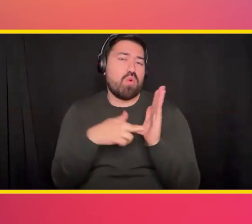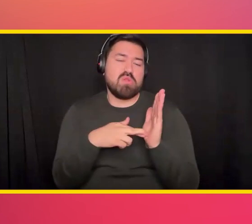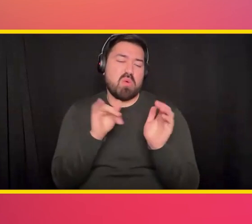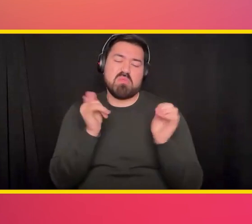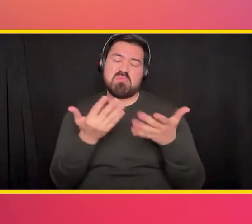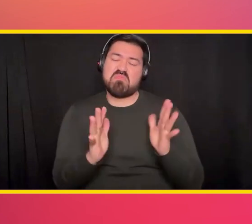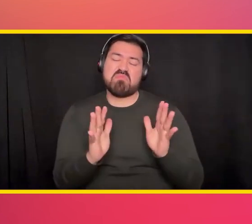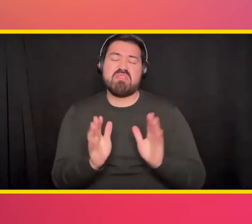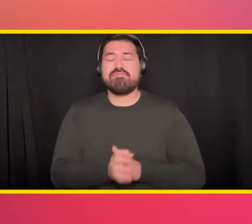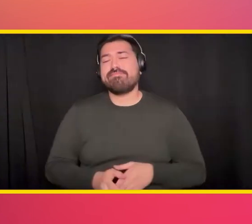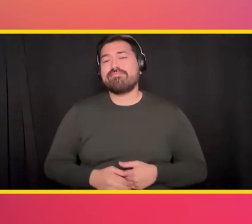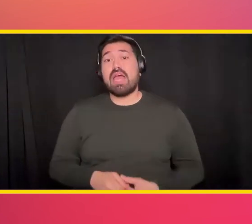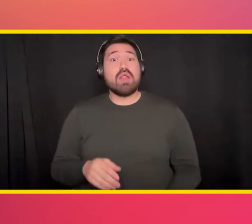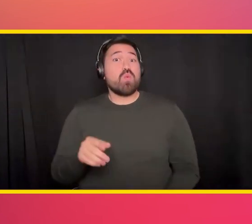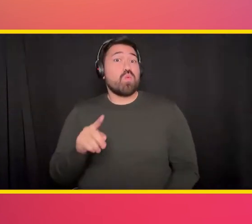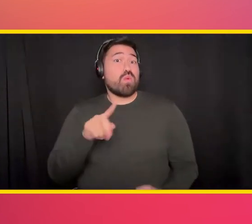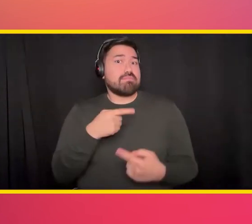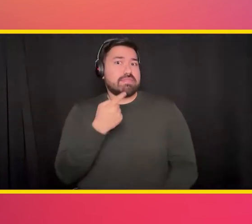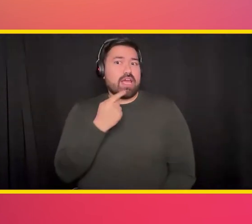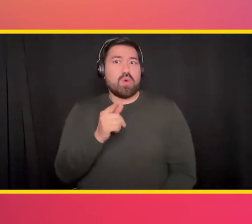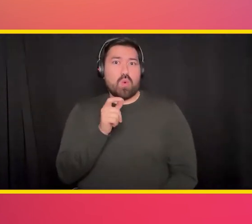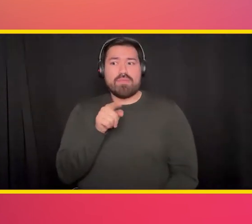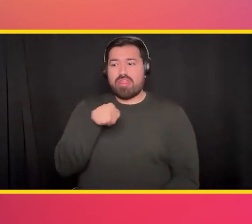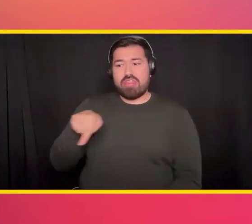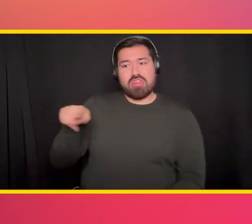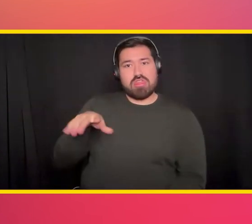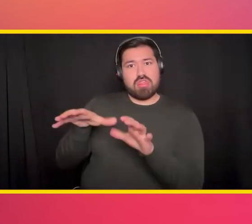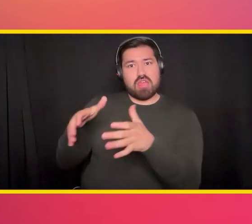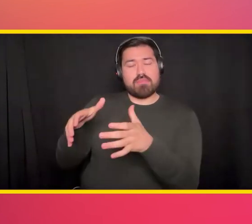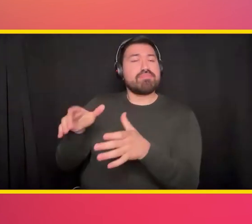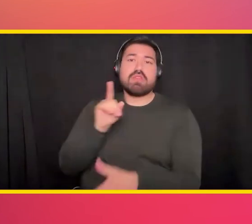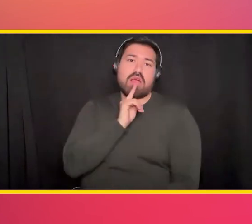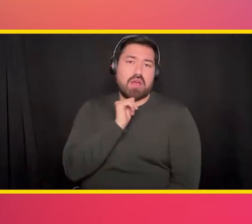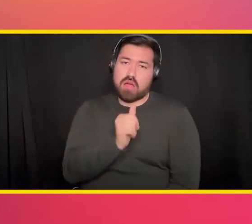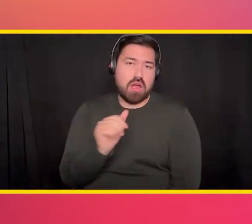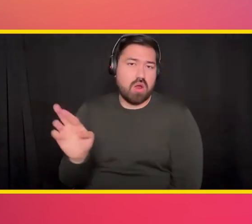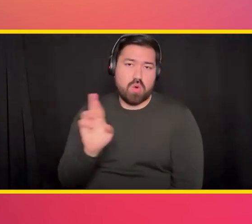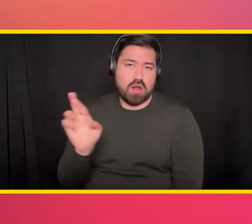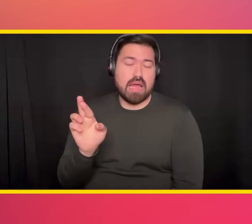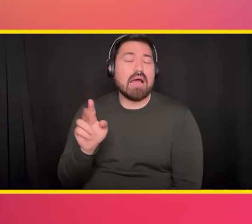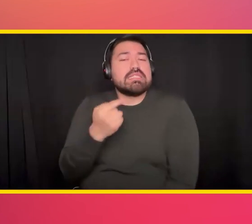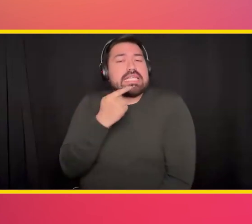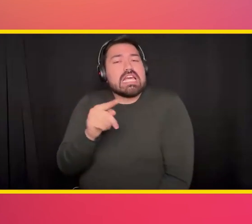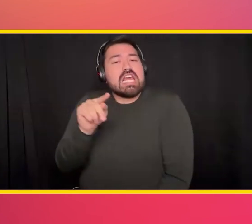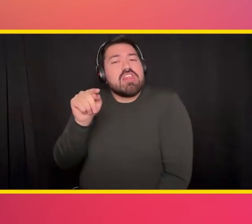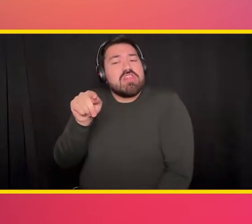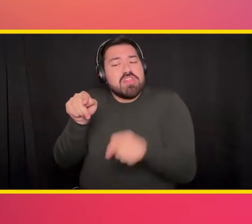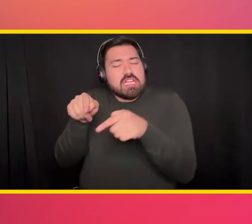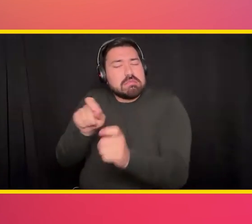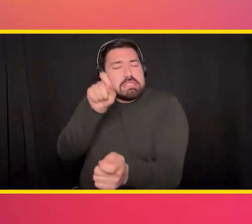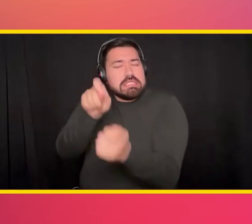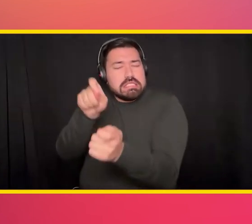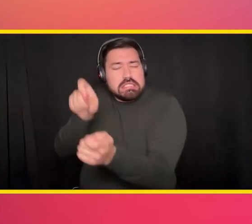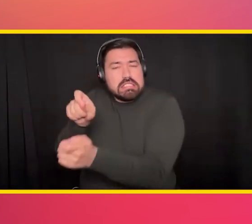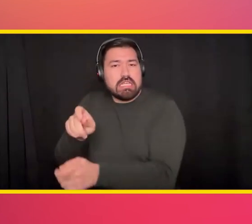So when I say them, for me, I'm not talking about the Republicans holistically. I'm talking about these very specific people